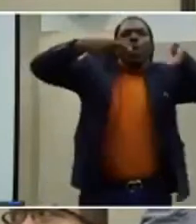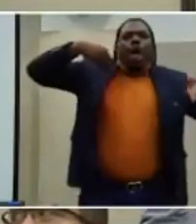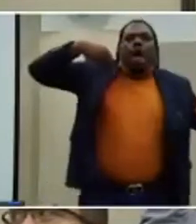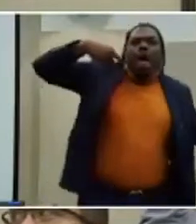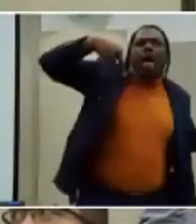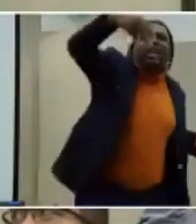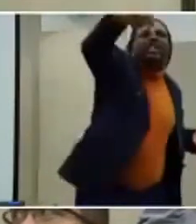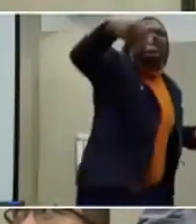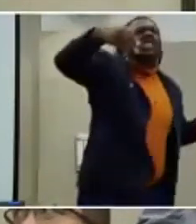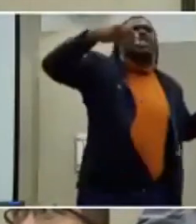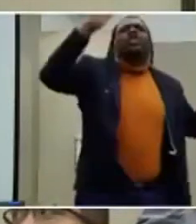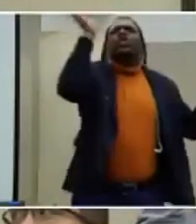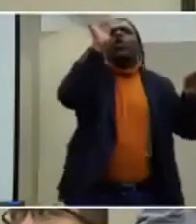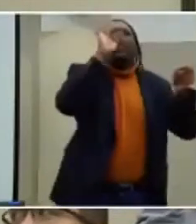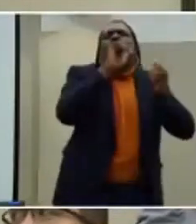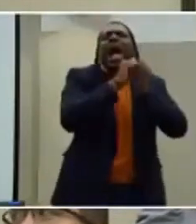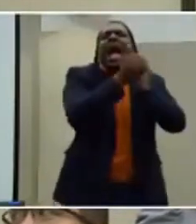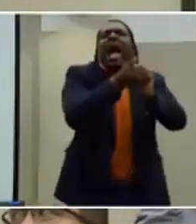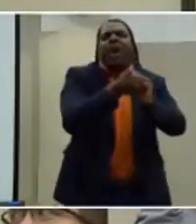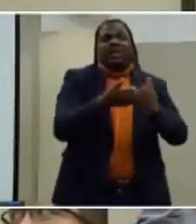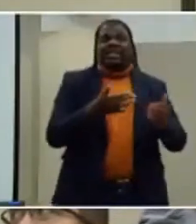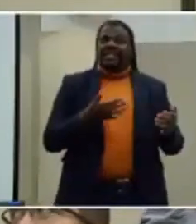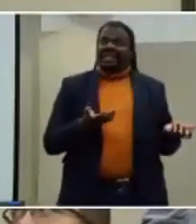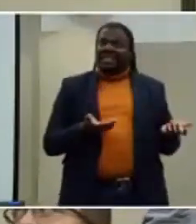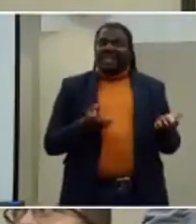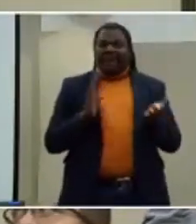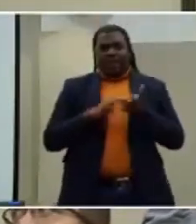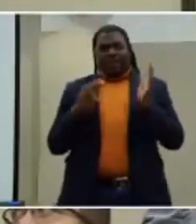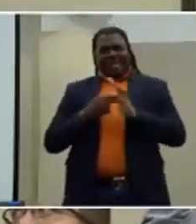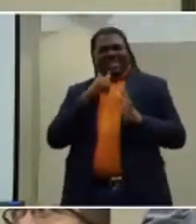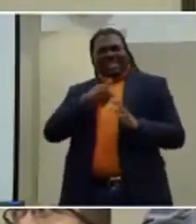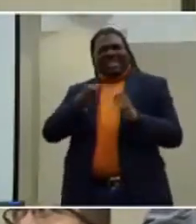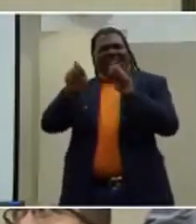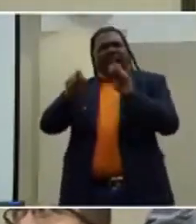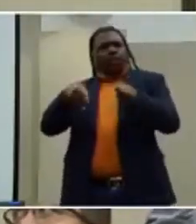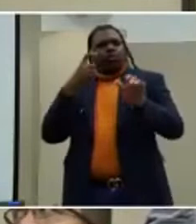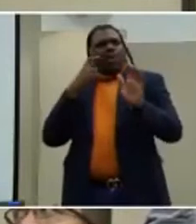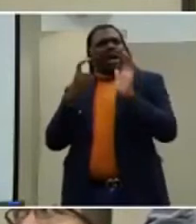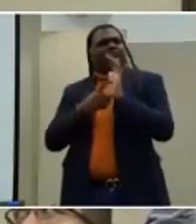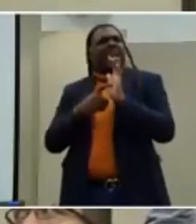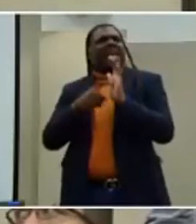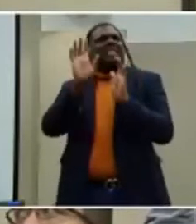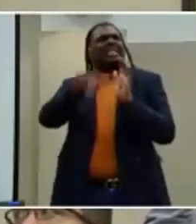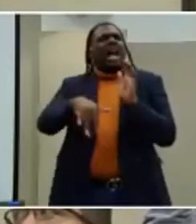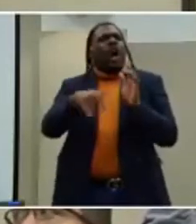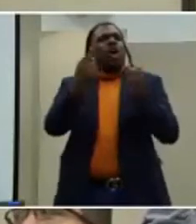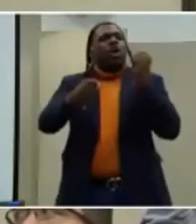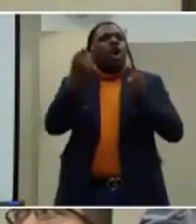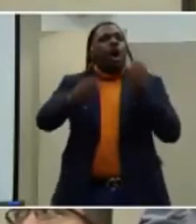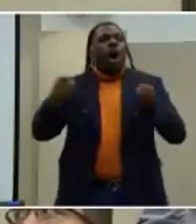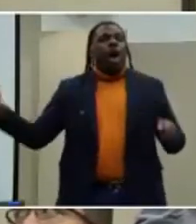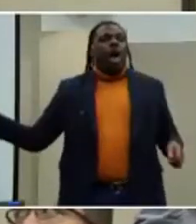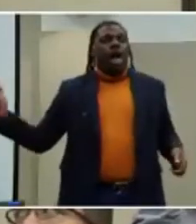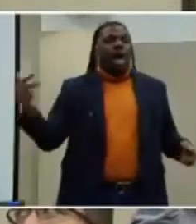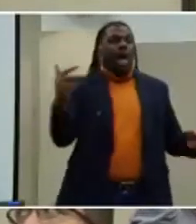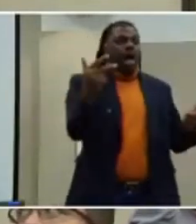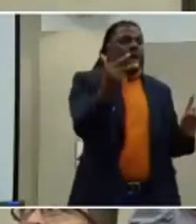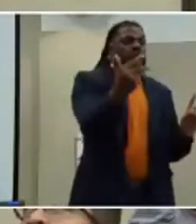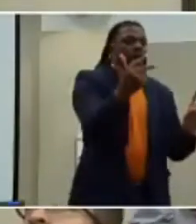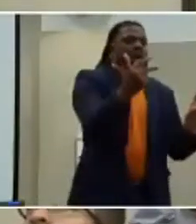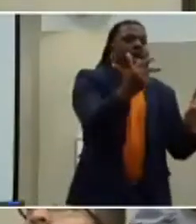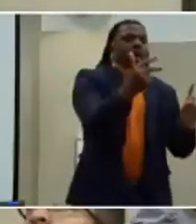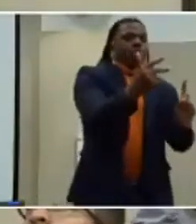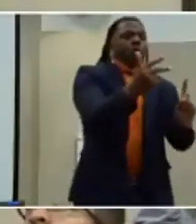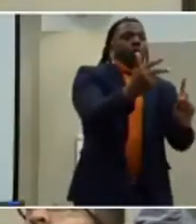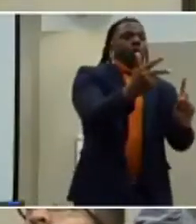do it. We discovered to our horror that she was not able to recognize that there was a car coming until it was a few seconds away. So